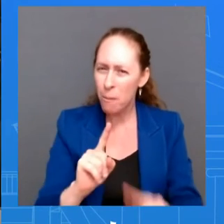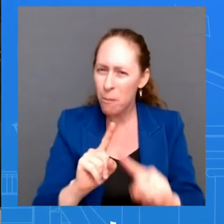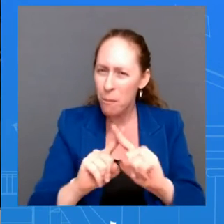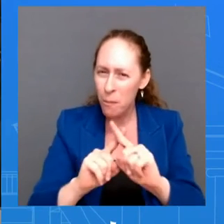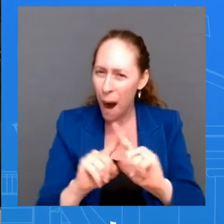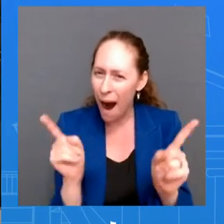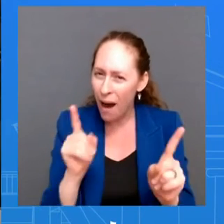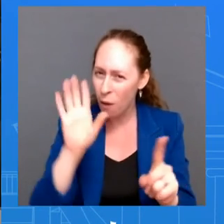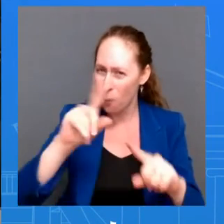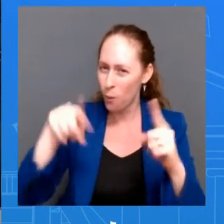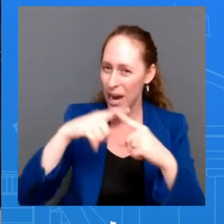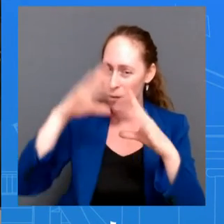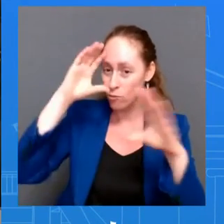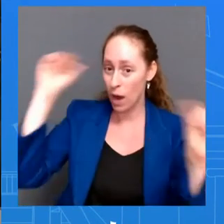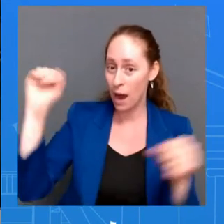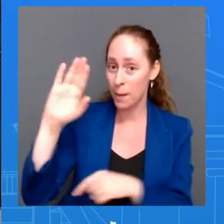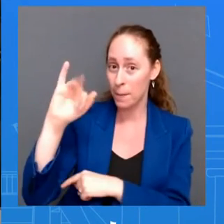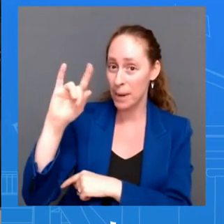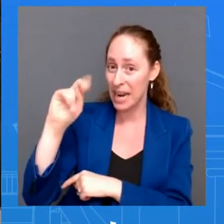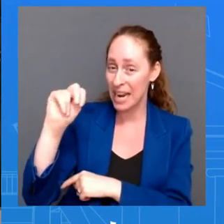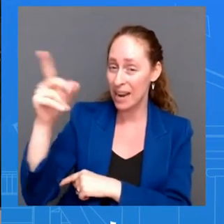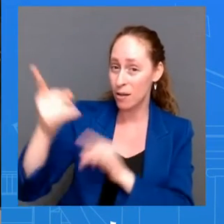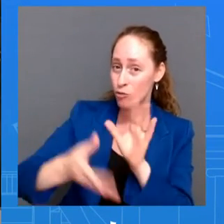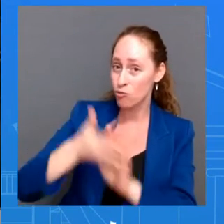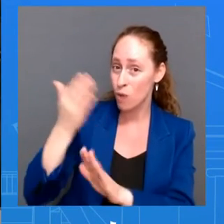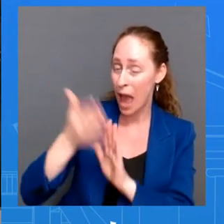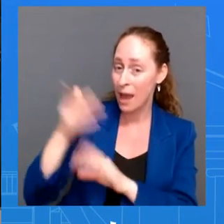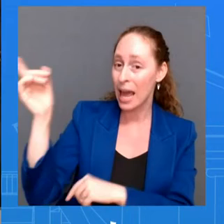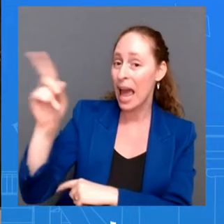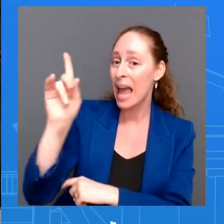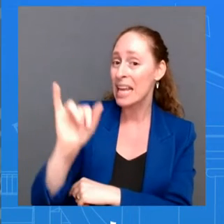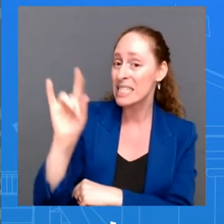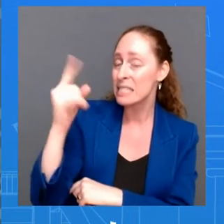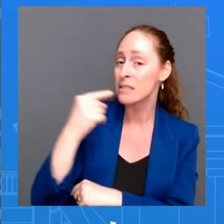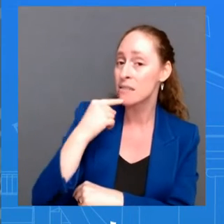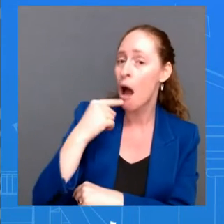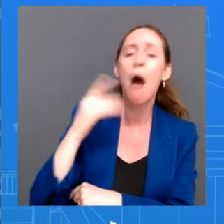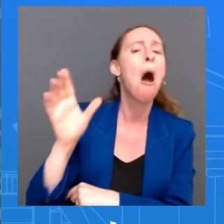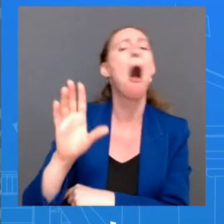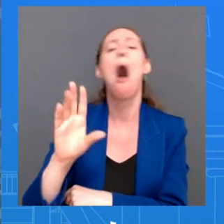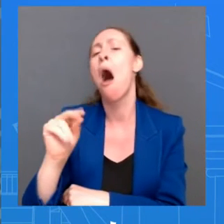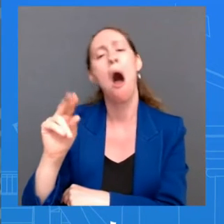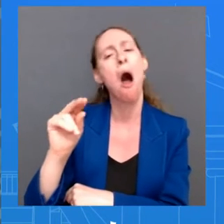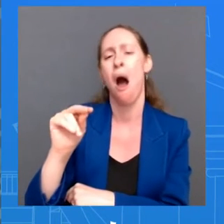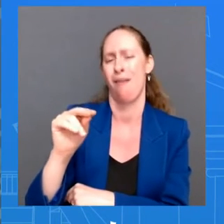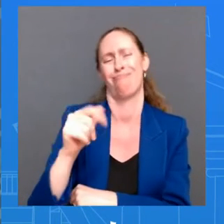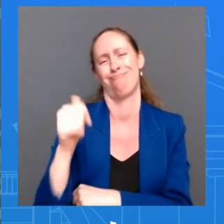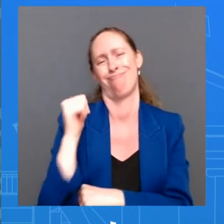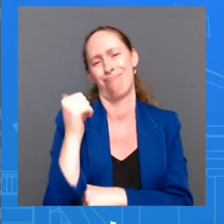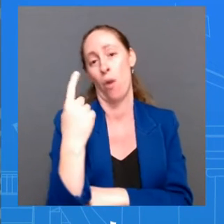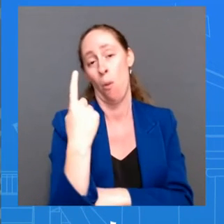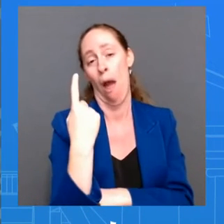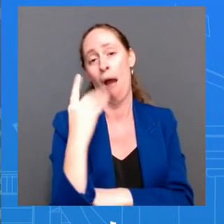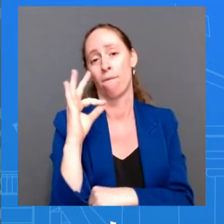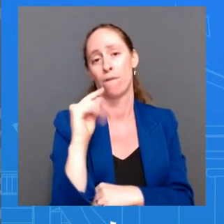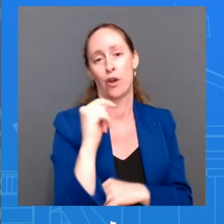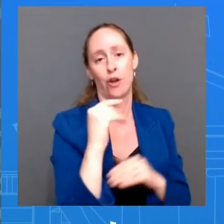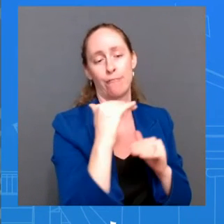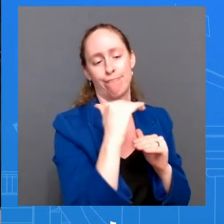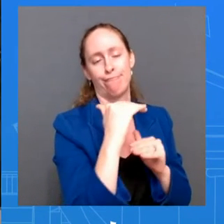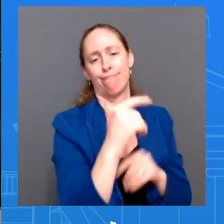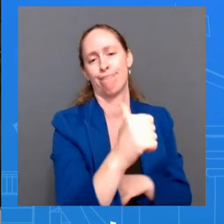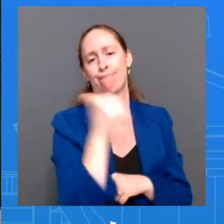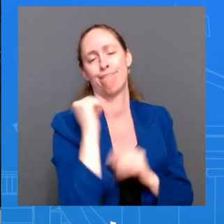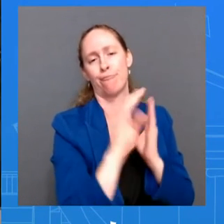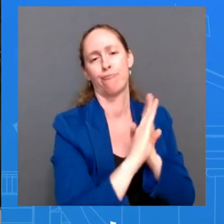wall constructed in my administration. Yeah. So what changed? We are not finishing the wall. If walls